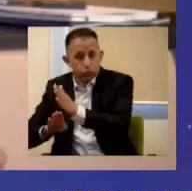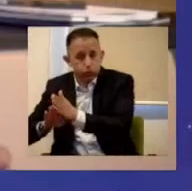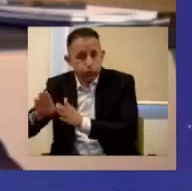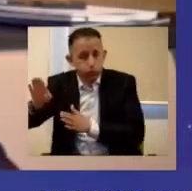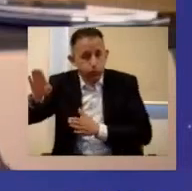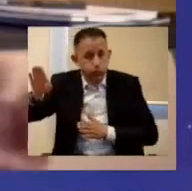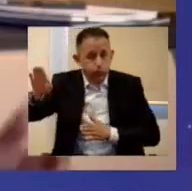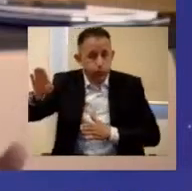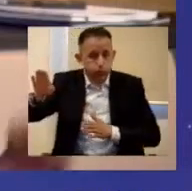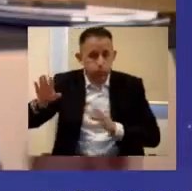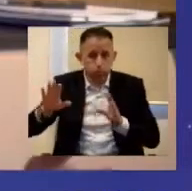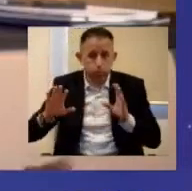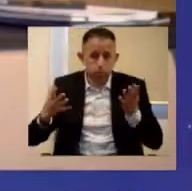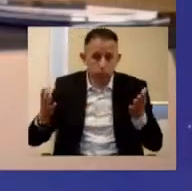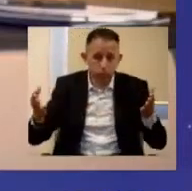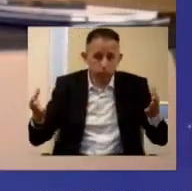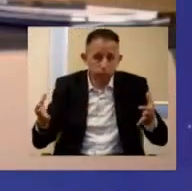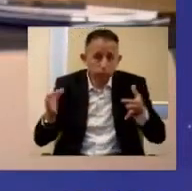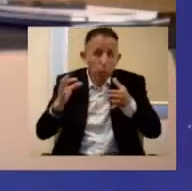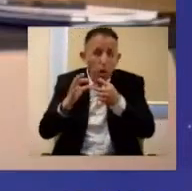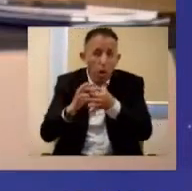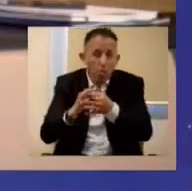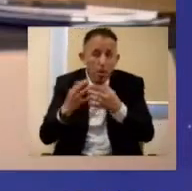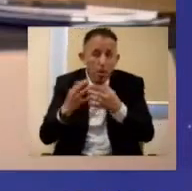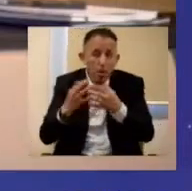the speed of the development of AI and